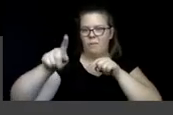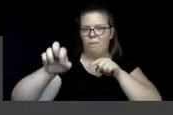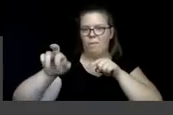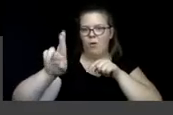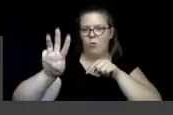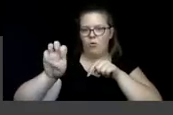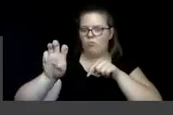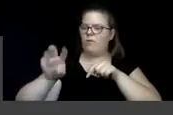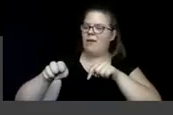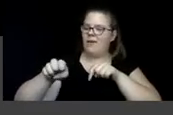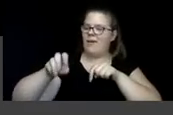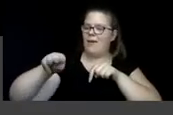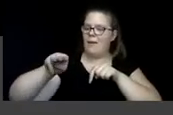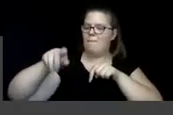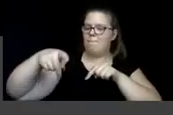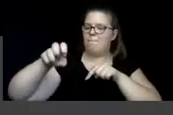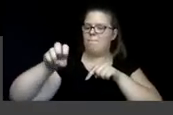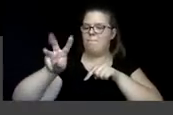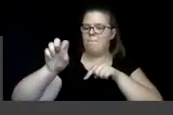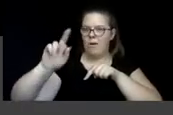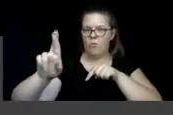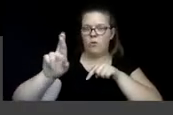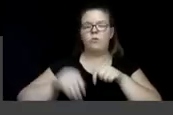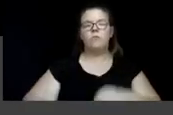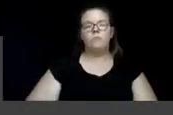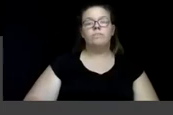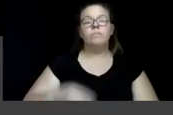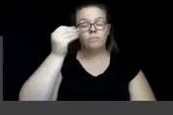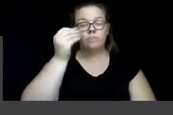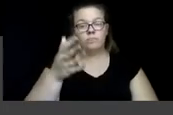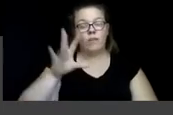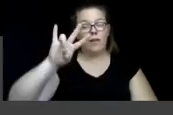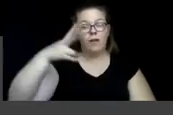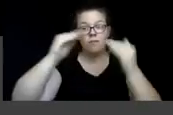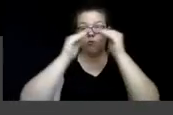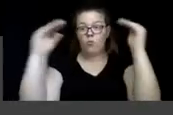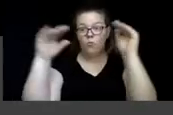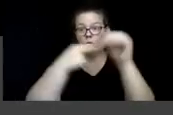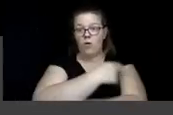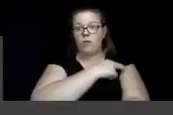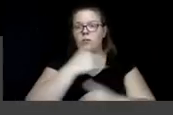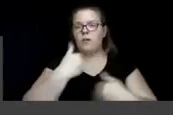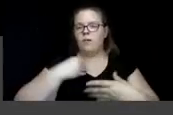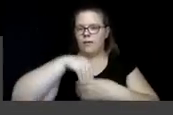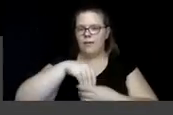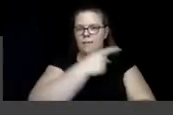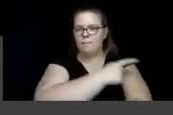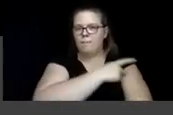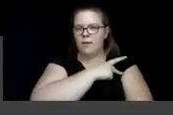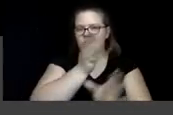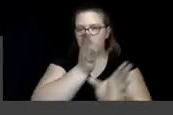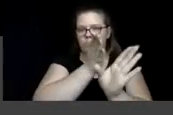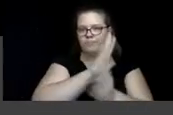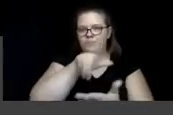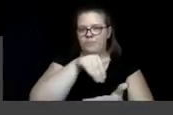On the 7th floor of the hospital, however, we do have an inpatient psychiatric center. We have a